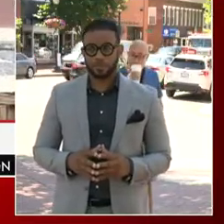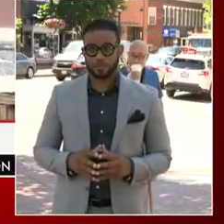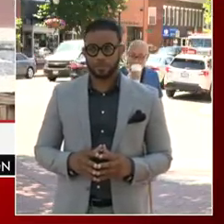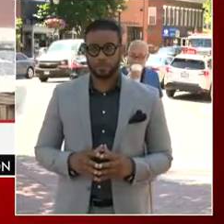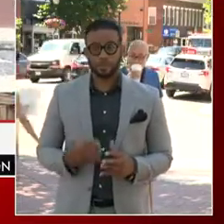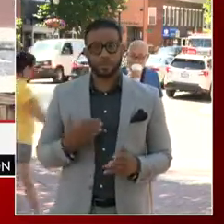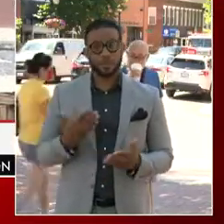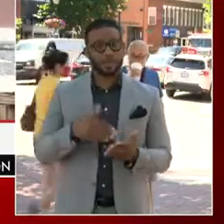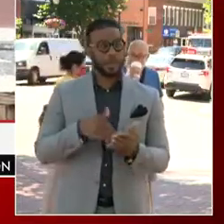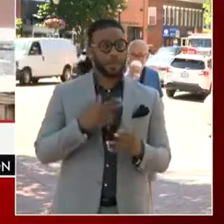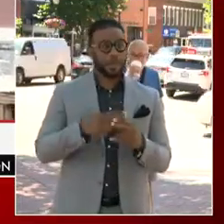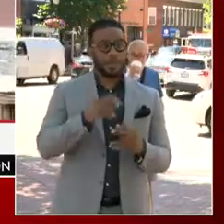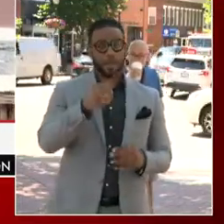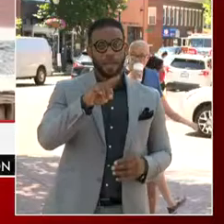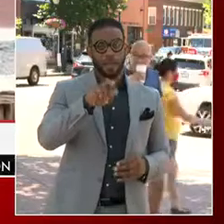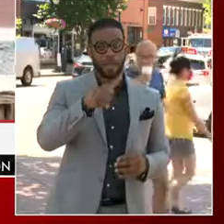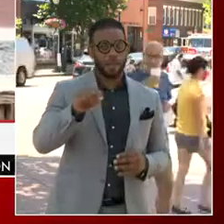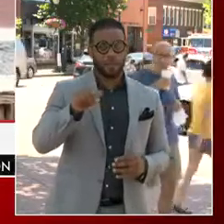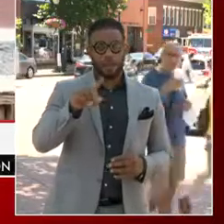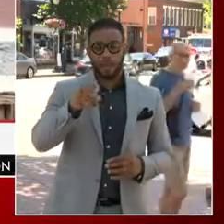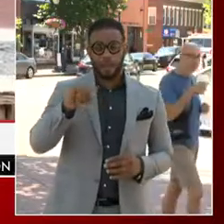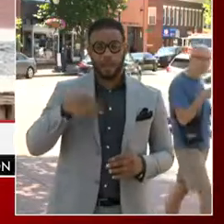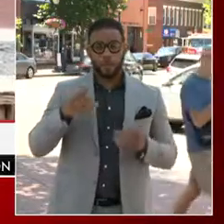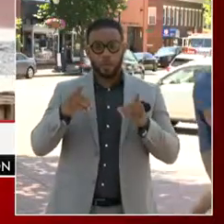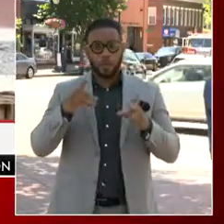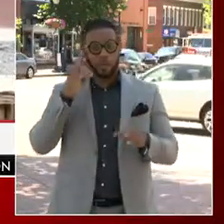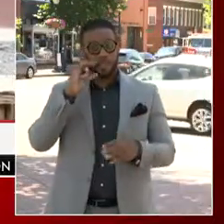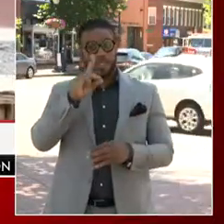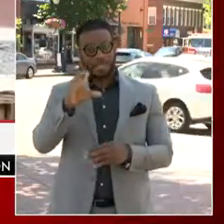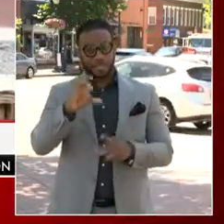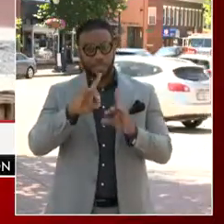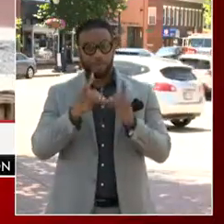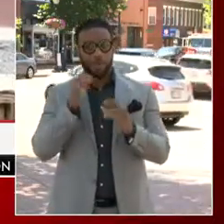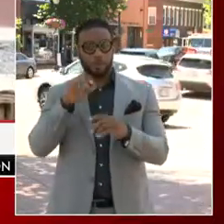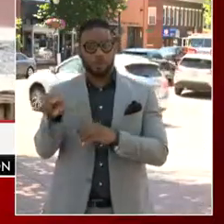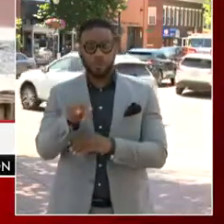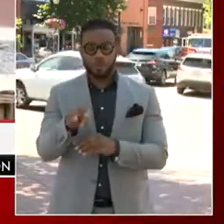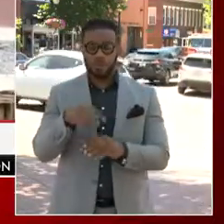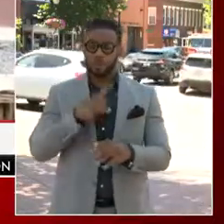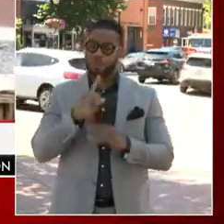Again, my name is Everett Lott, and I am the director of the District's Department of Transportation,